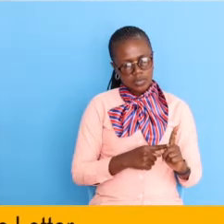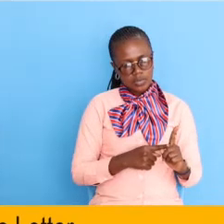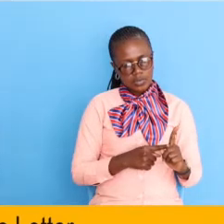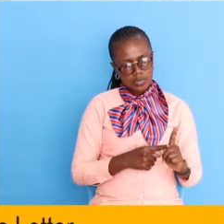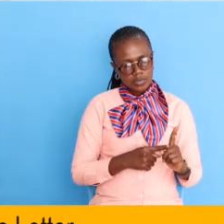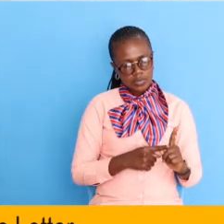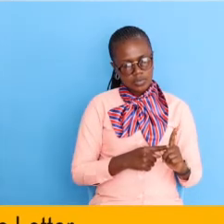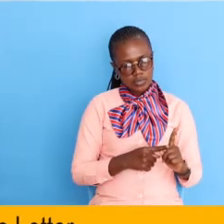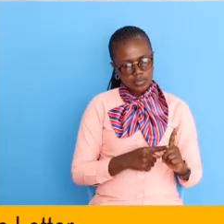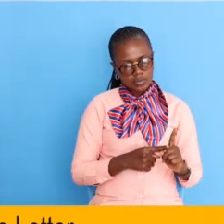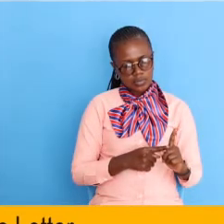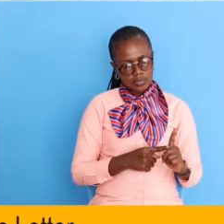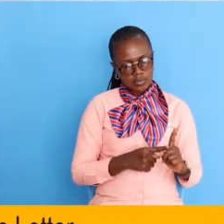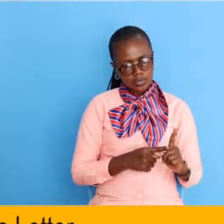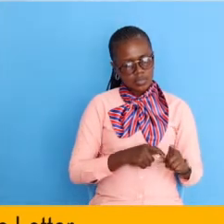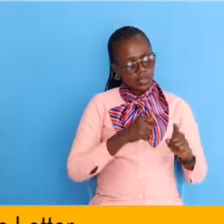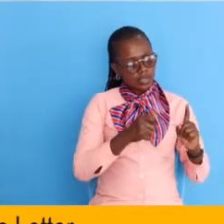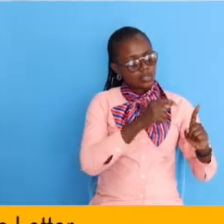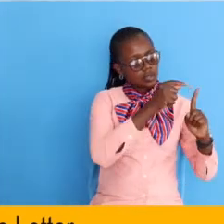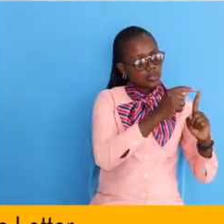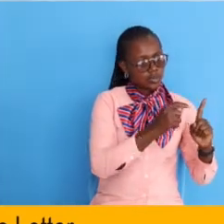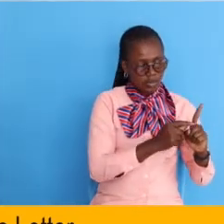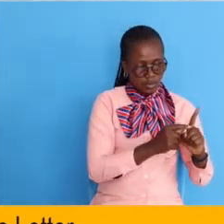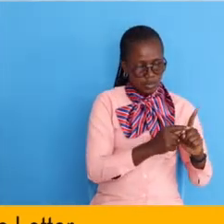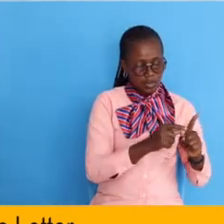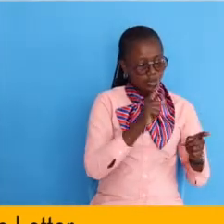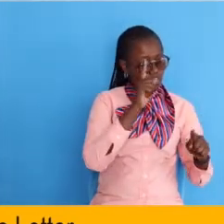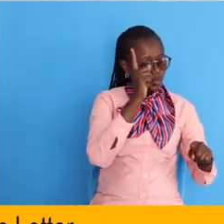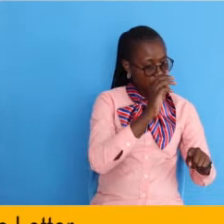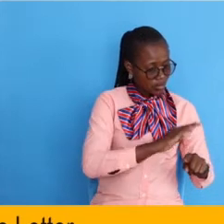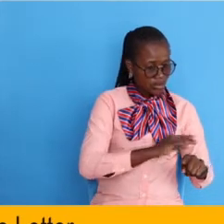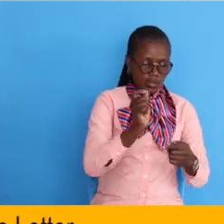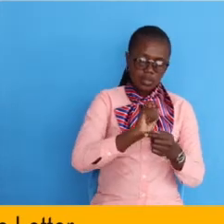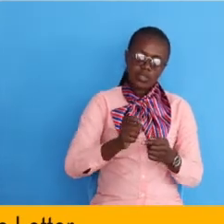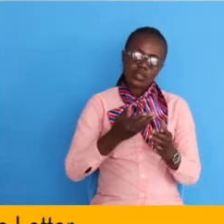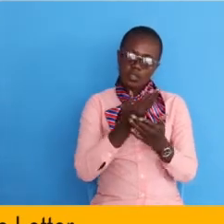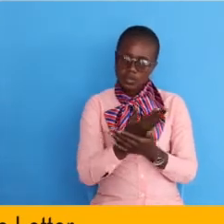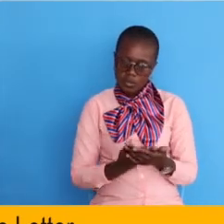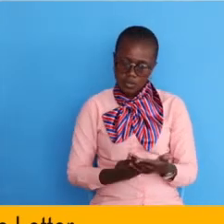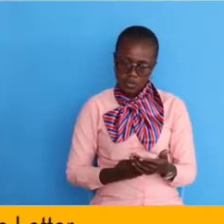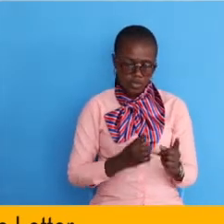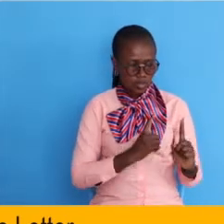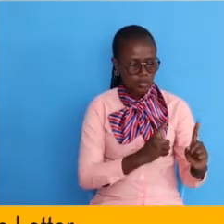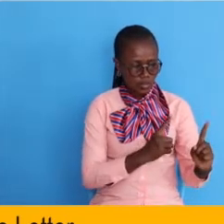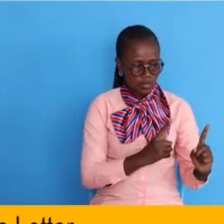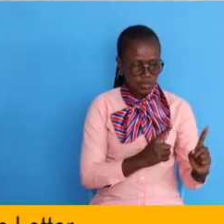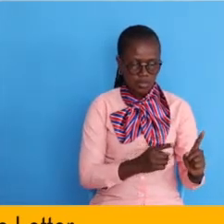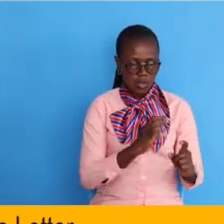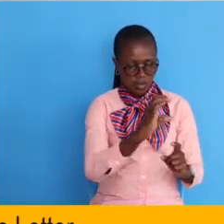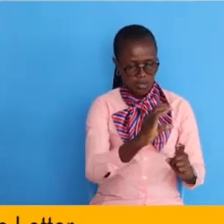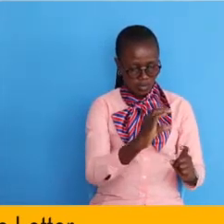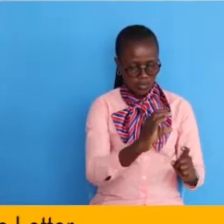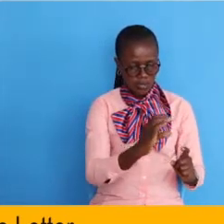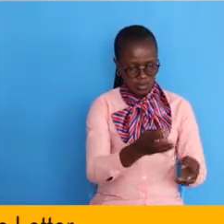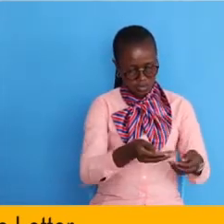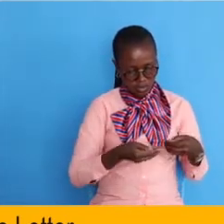date on the day when you are writing the letter. What follows? The receiver's address. And there